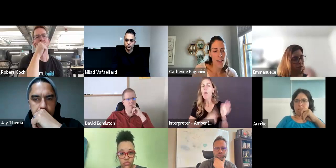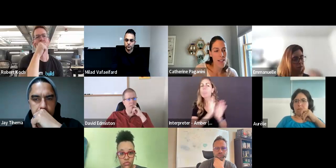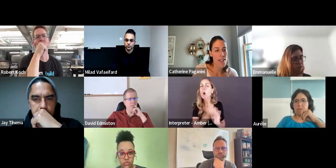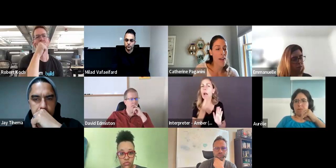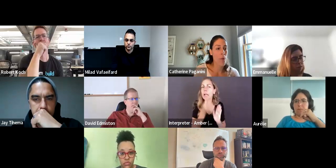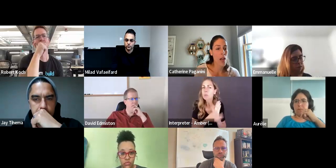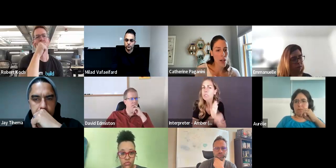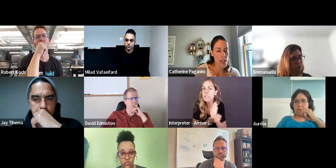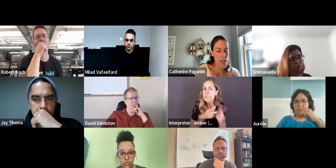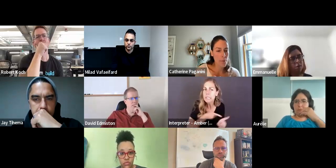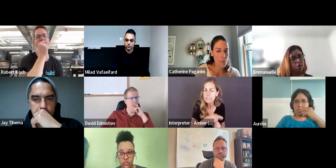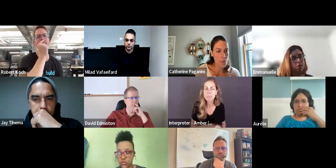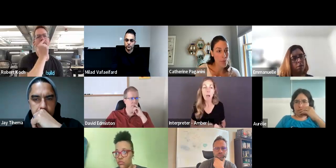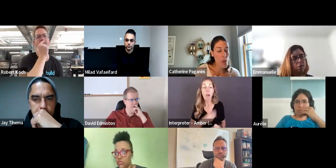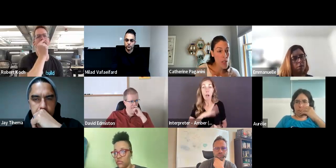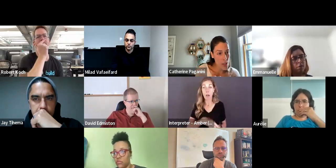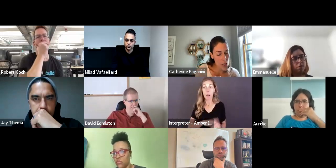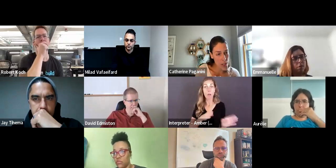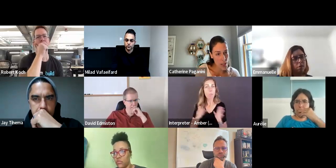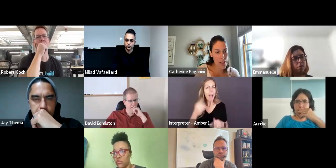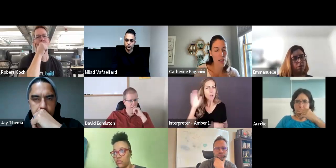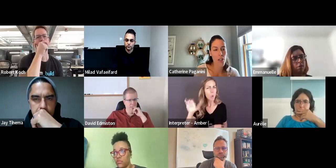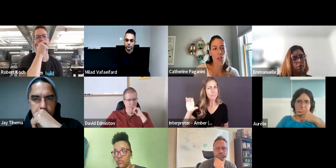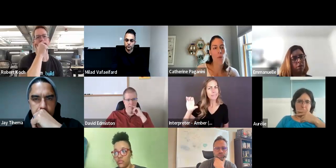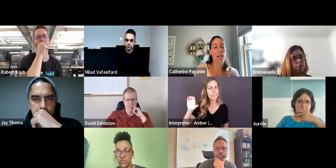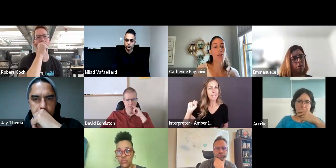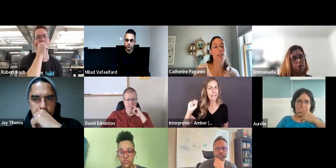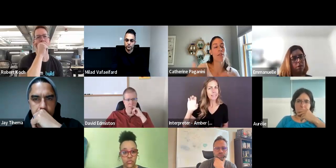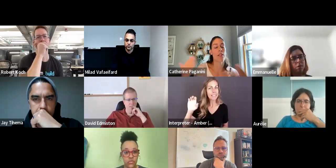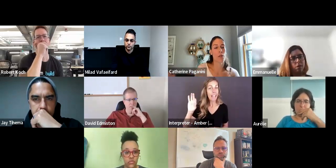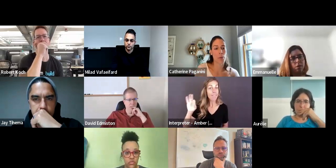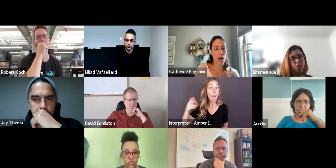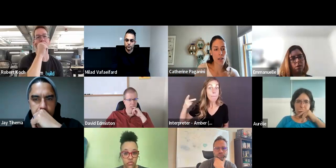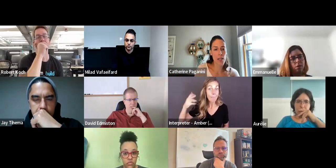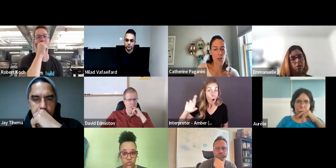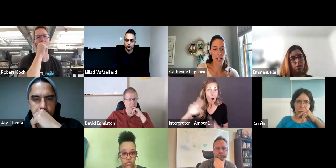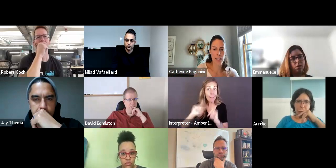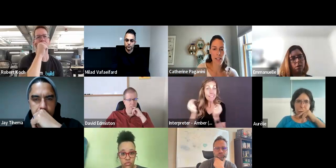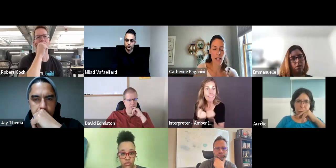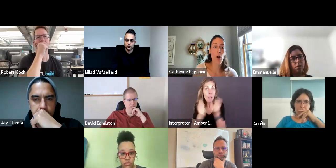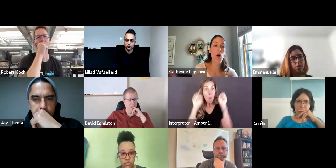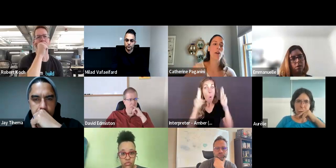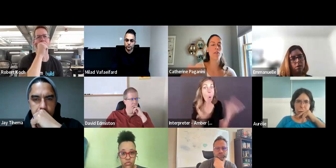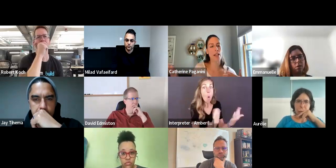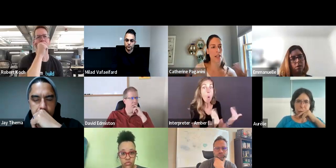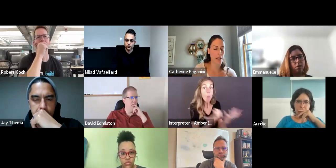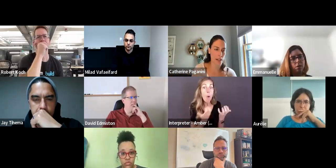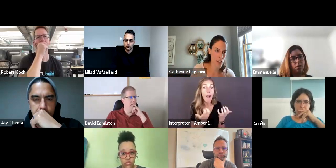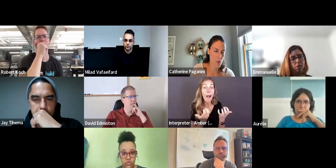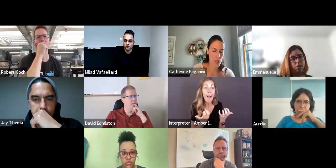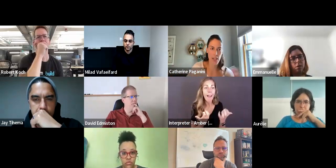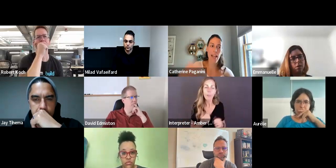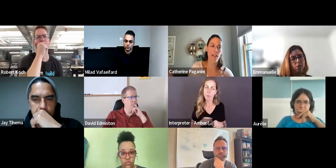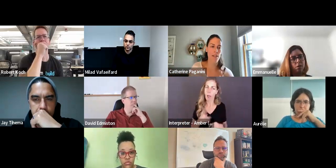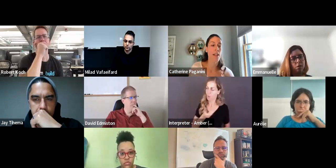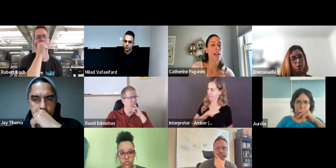I know that the CNCF PR team was interested in it. So I would like to give this to the PR team so they can see like, oh, if I need